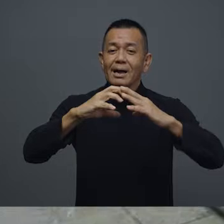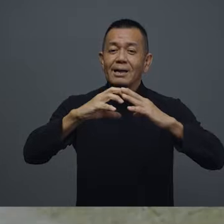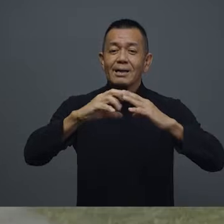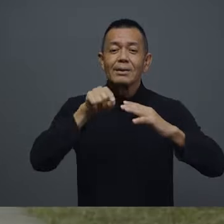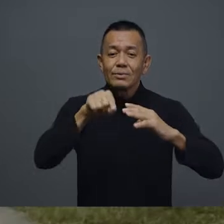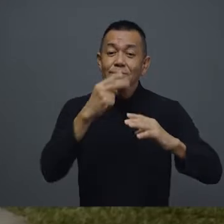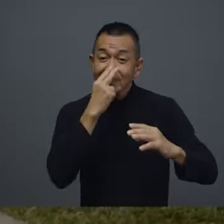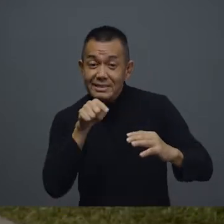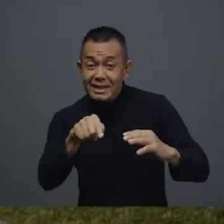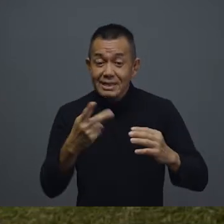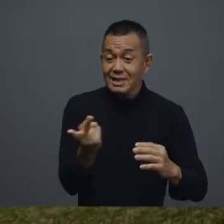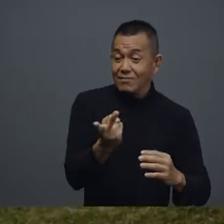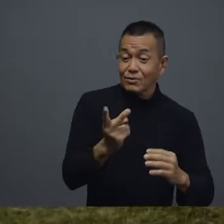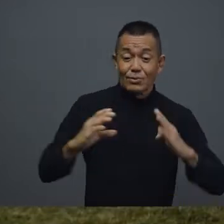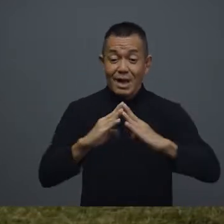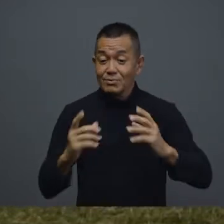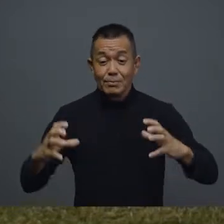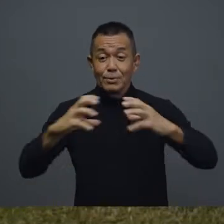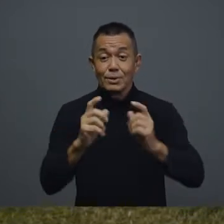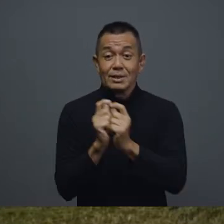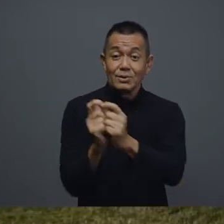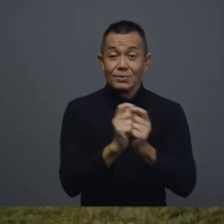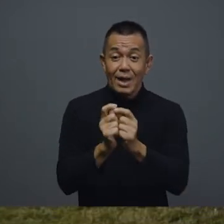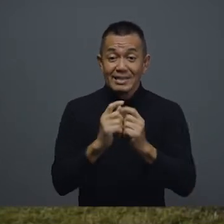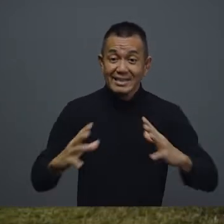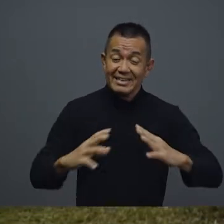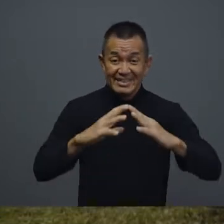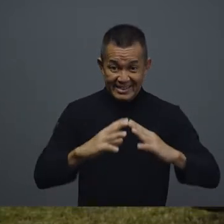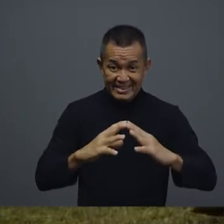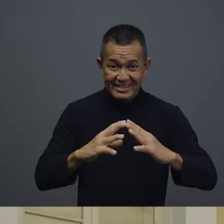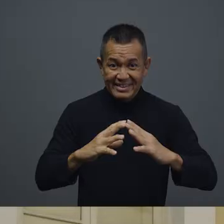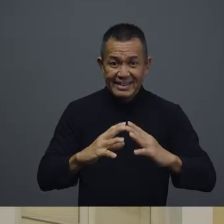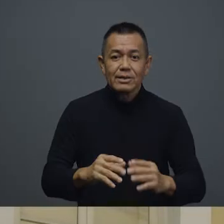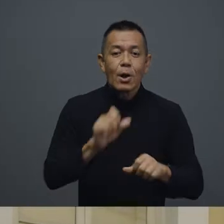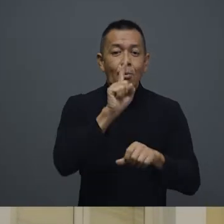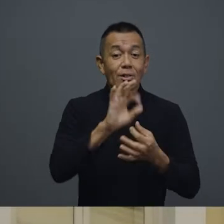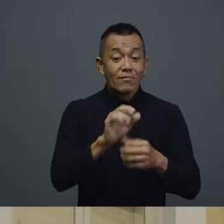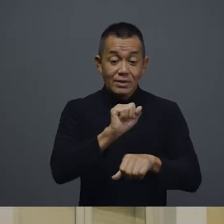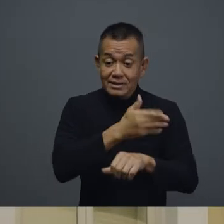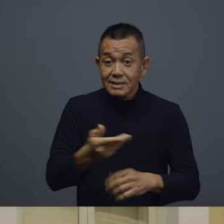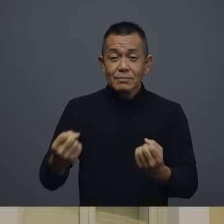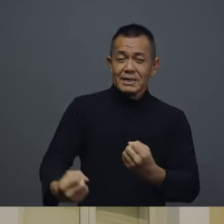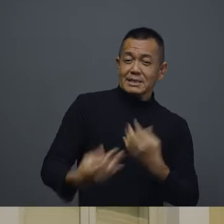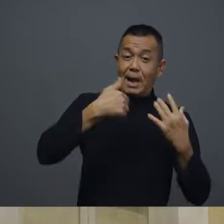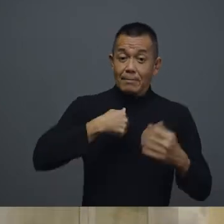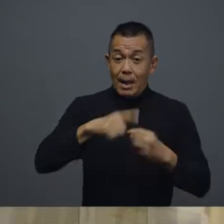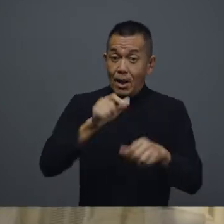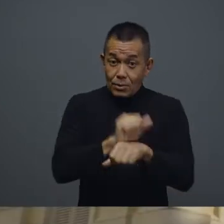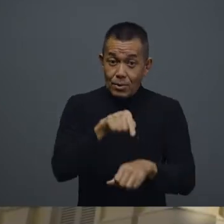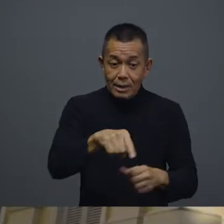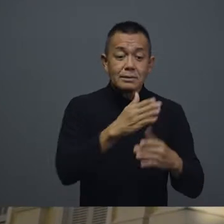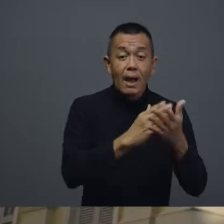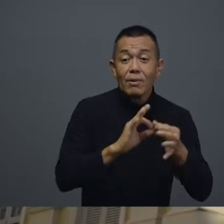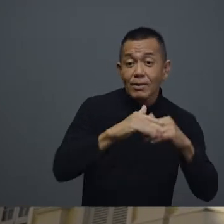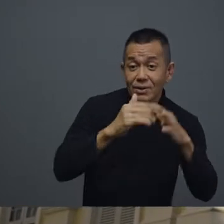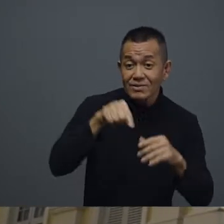actually in the sculpture is a couple of these buildings mashing and then coming up together. So one of the things that inspires me about the work is some of the